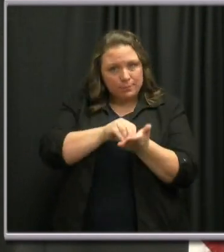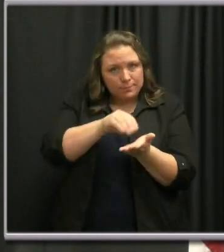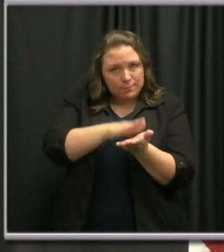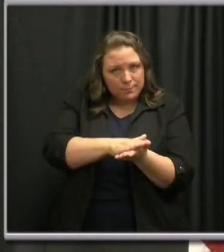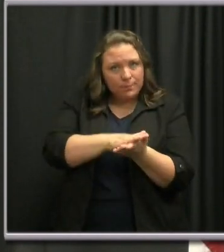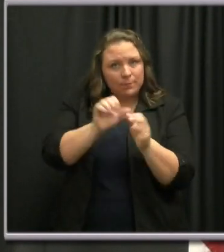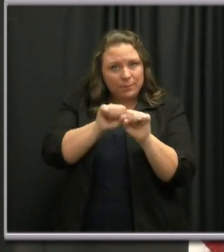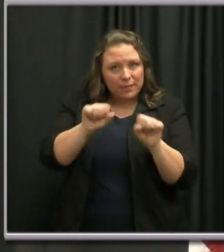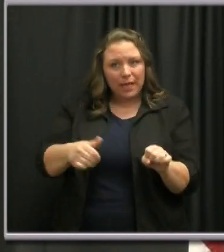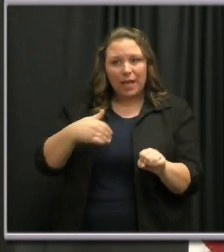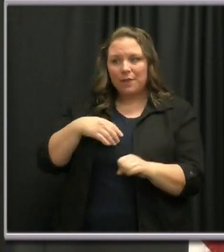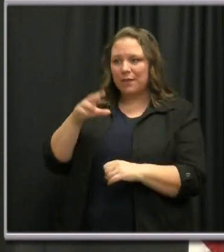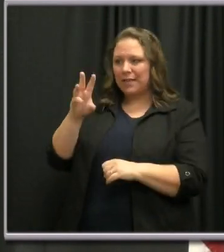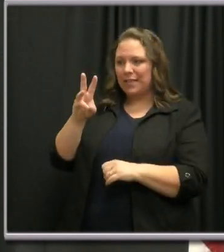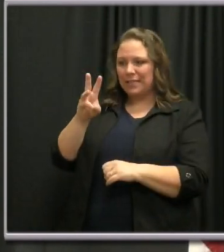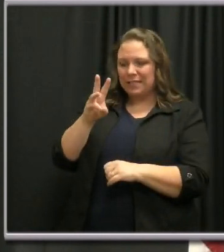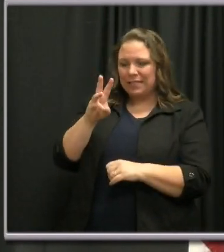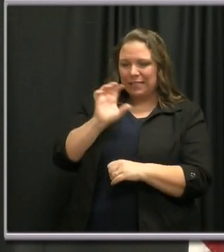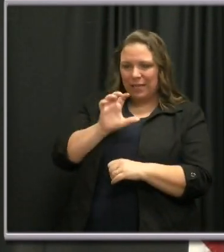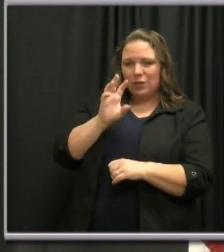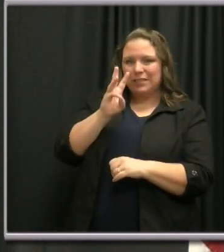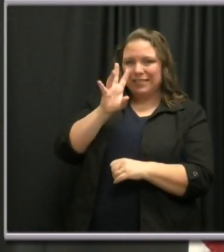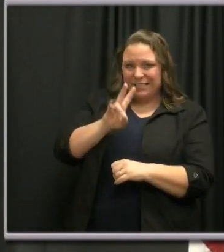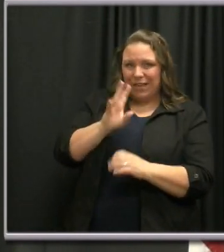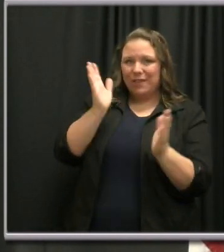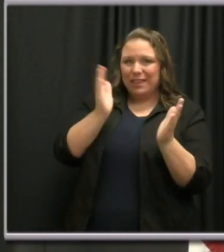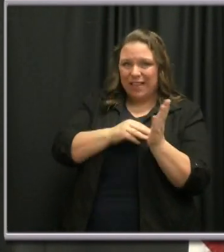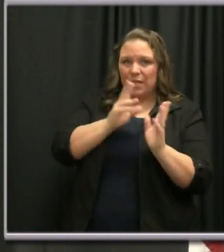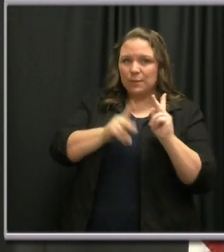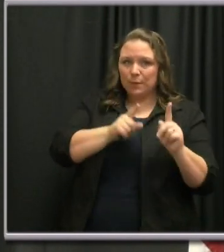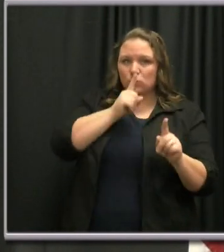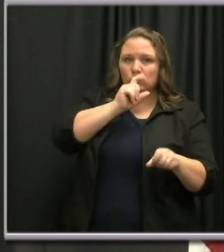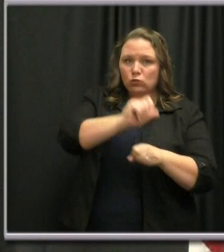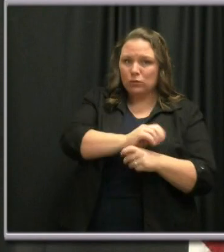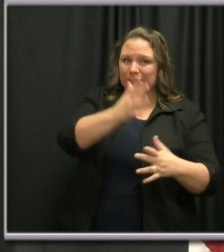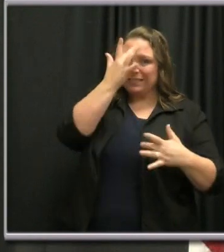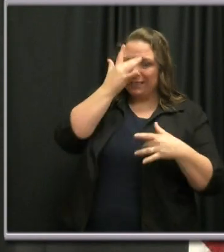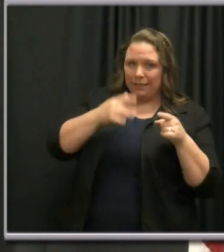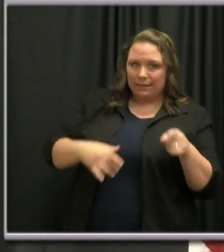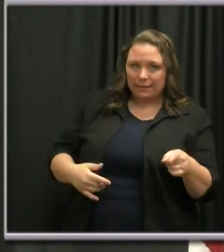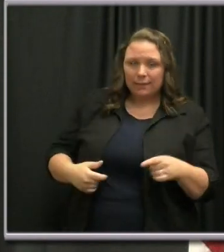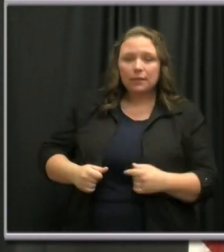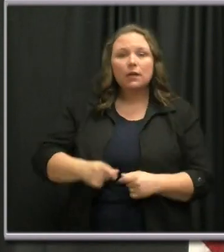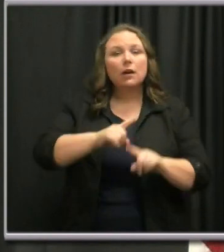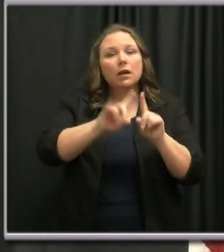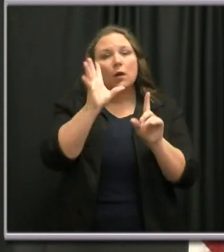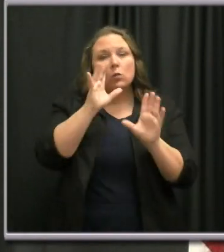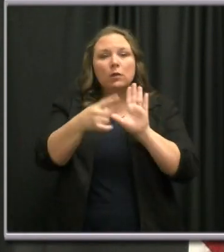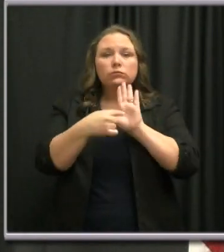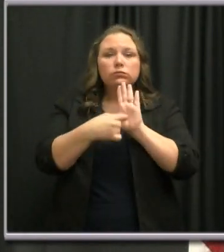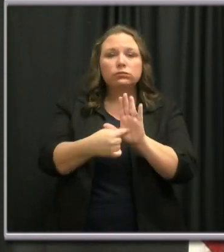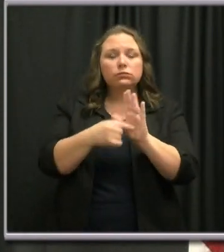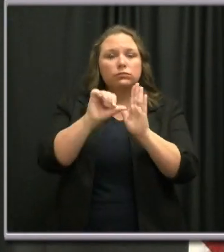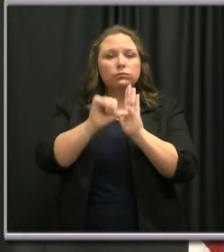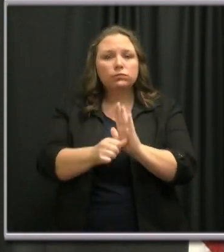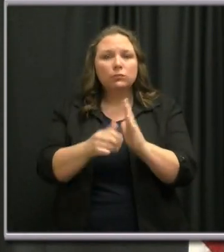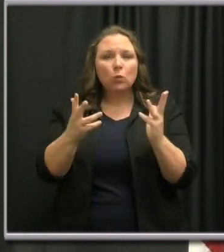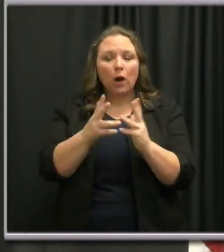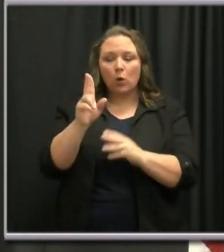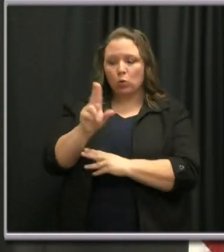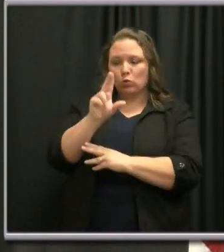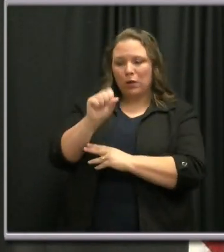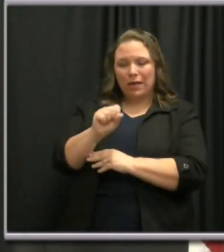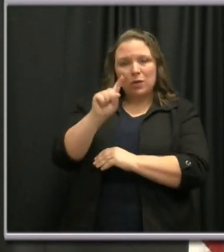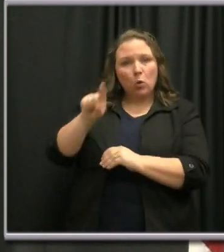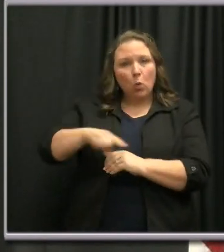have been 667,000 diagnosed cases. One thing to point out is that even though the United States only